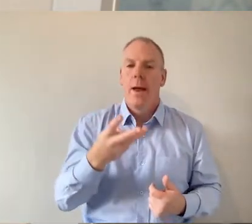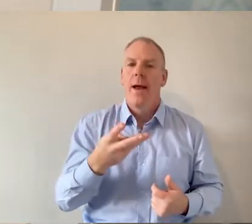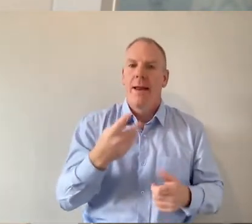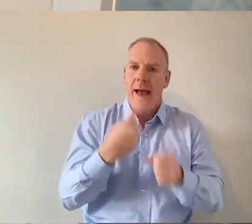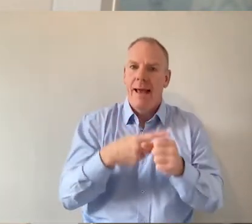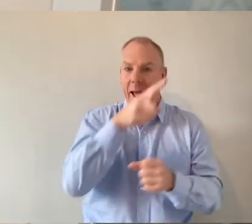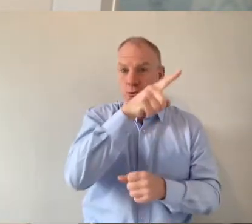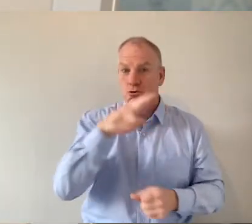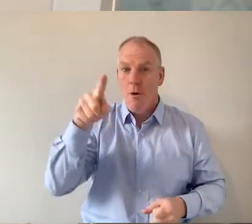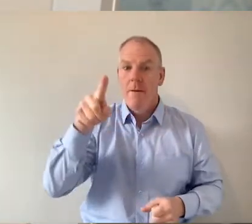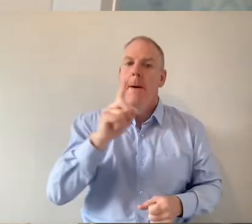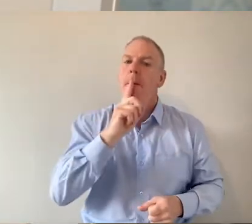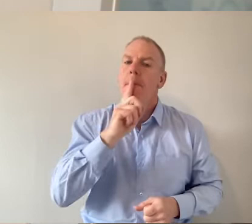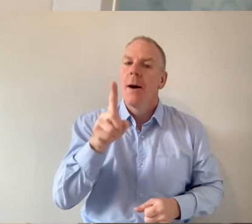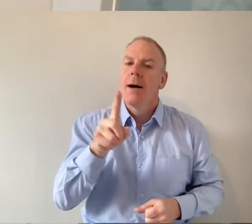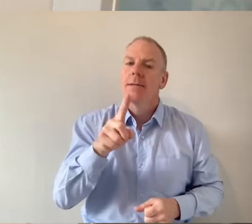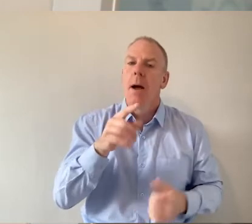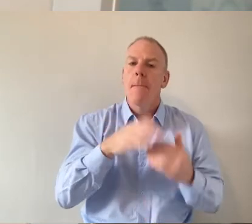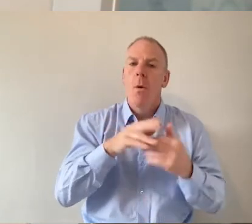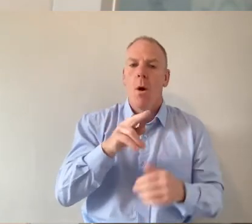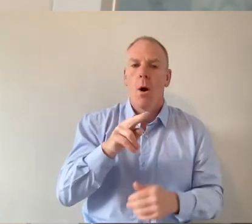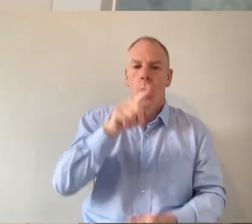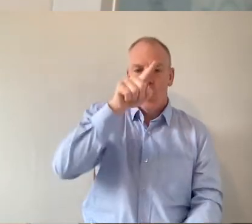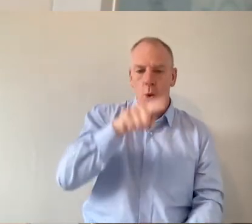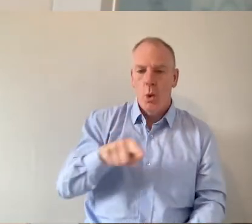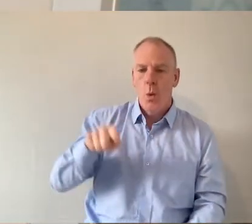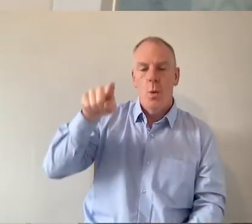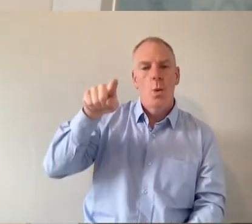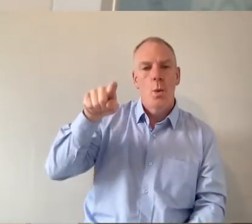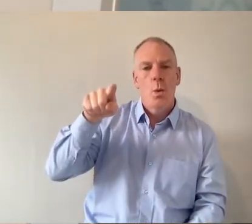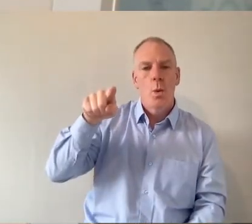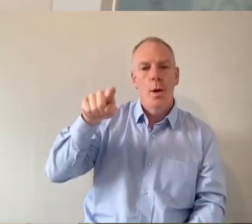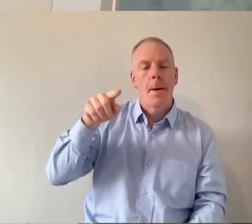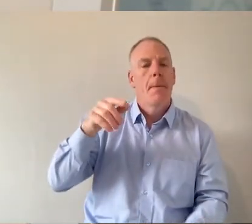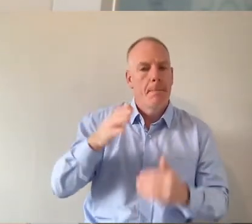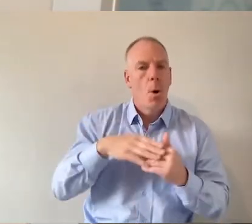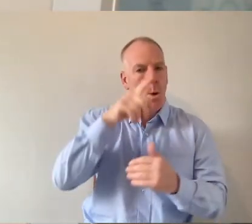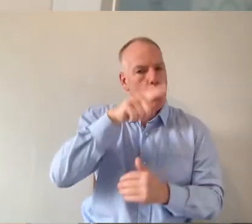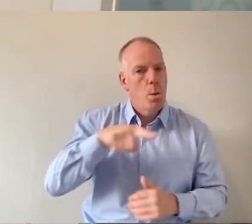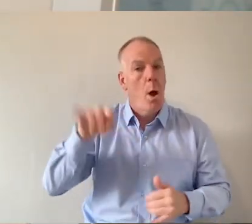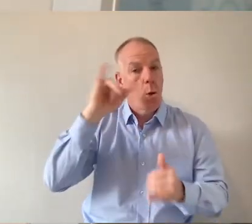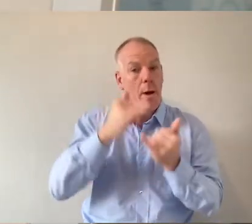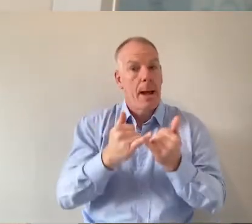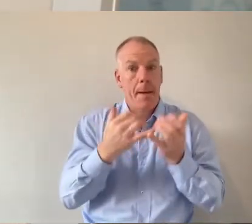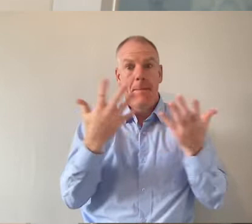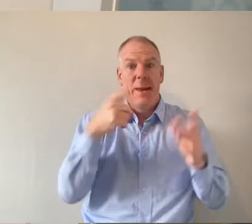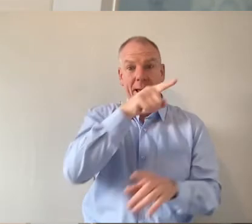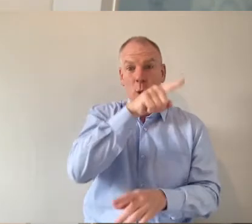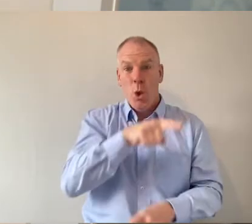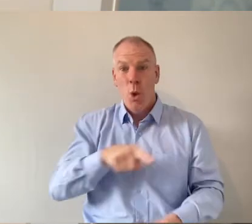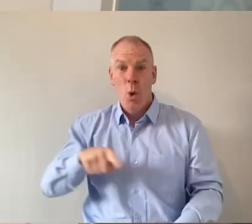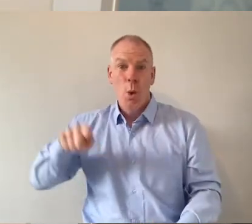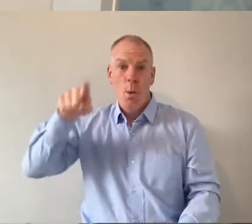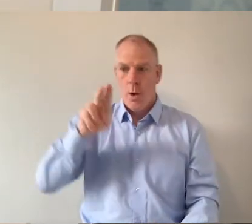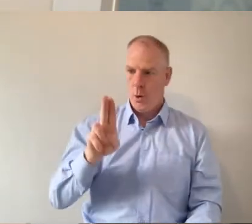big curve like this. But I'm going to make it like this. It's going to be a big deeper curve. It's going to almost look like a big